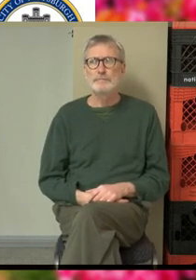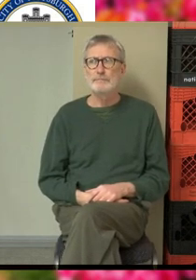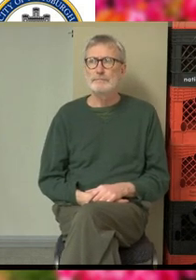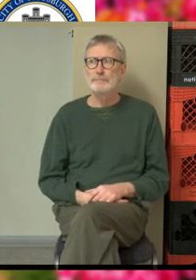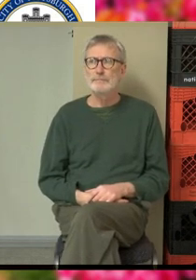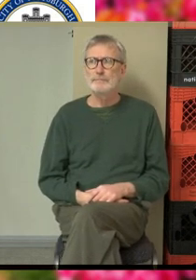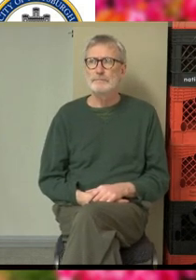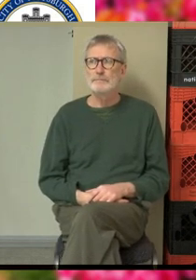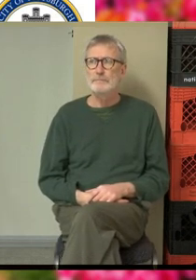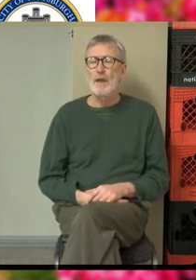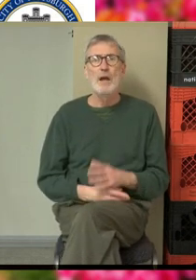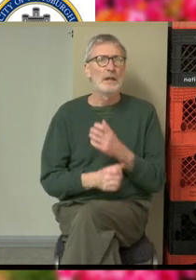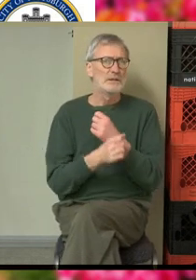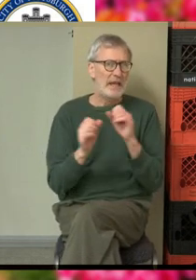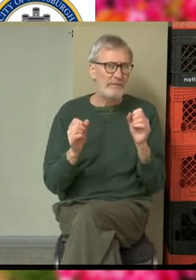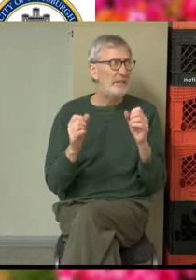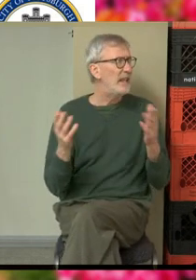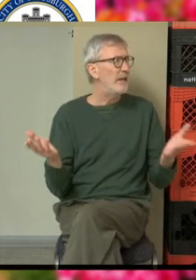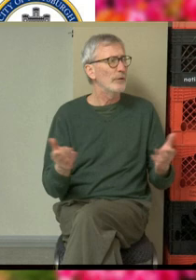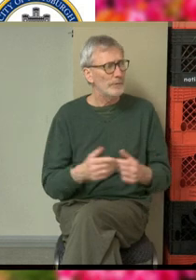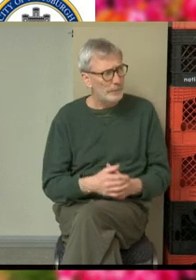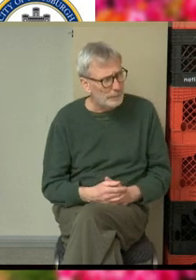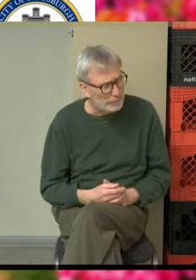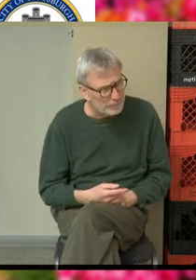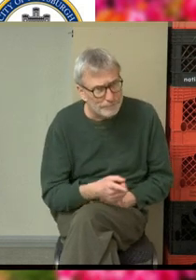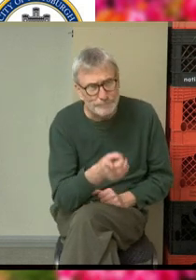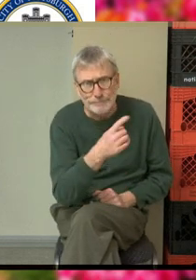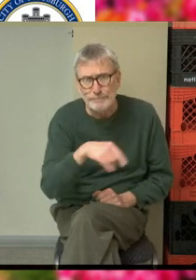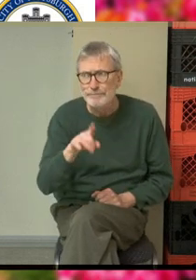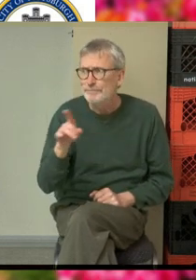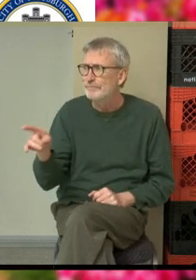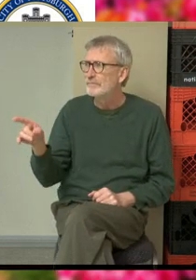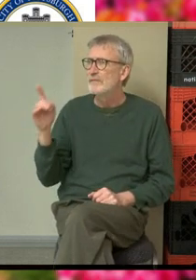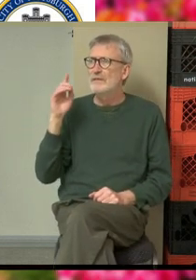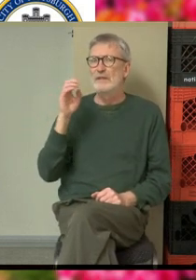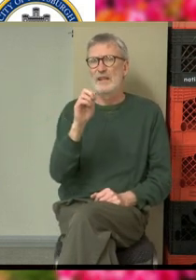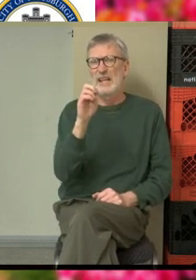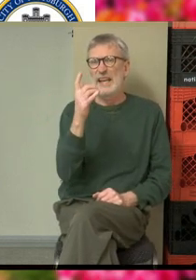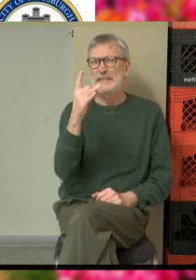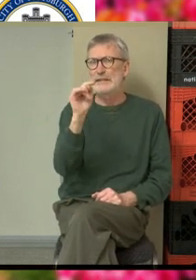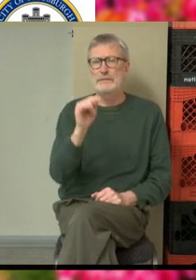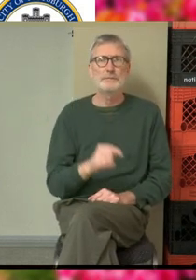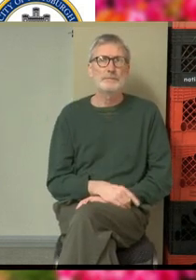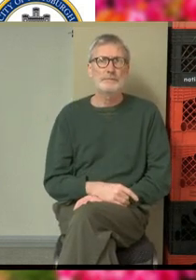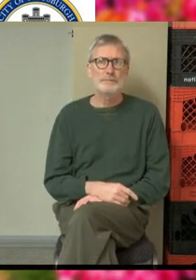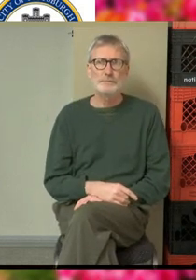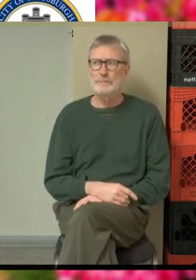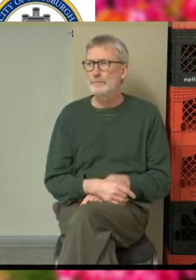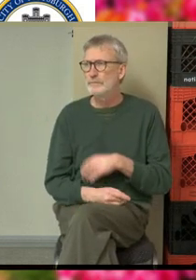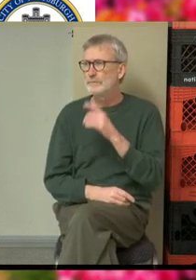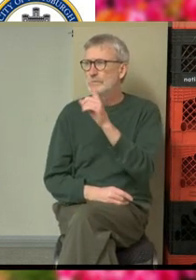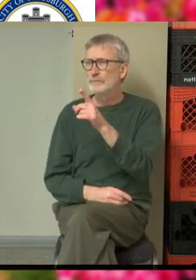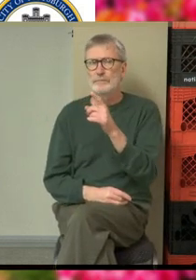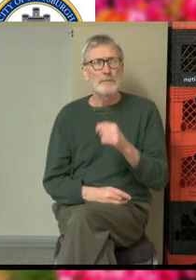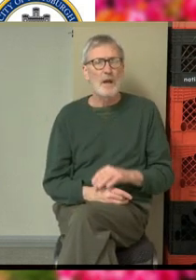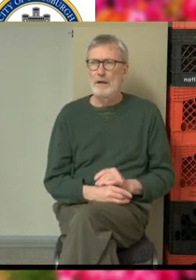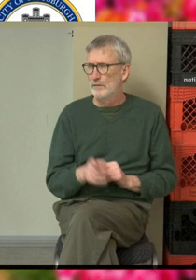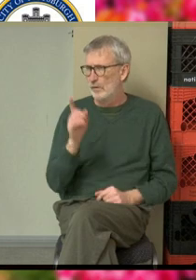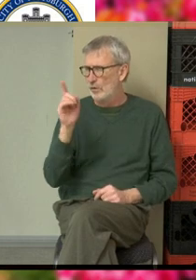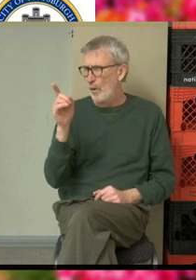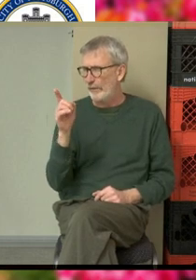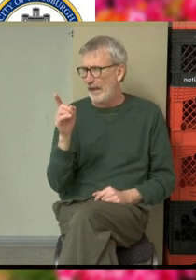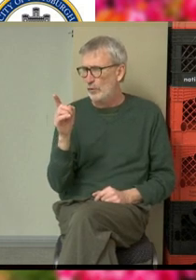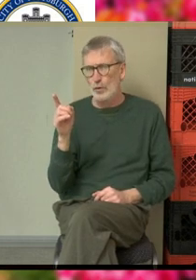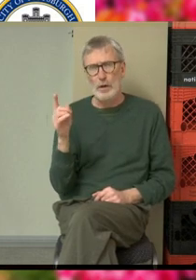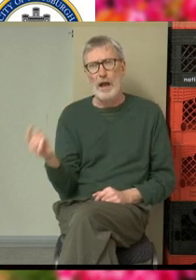Just real quick, safety overview for the building. You all should know where the exits are. Came in one of them, but there's also an exit. If you go